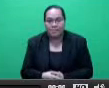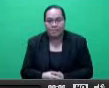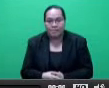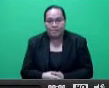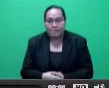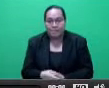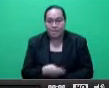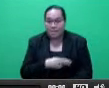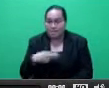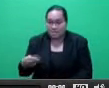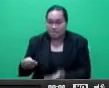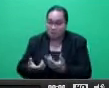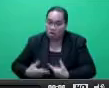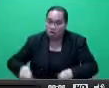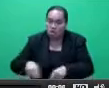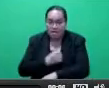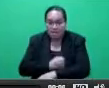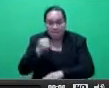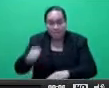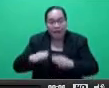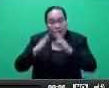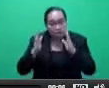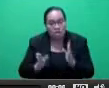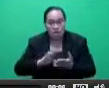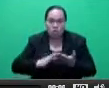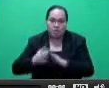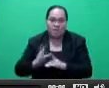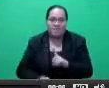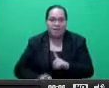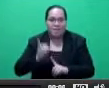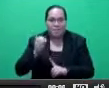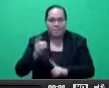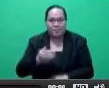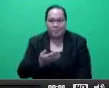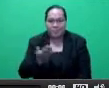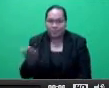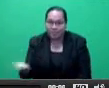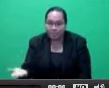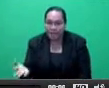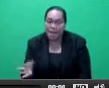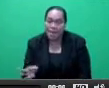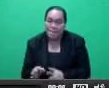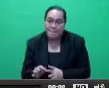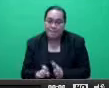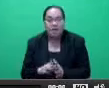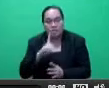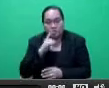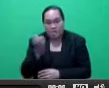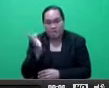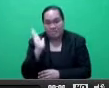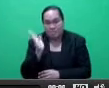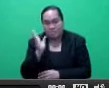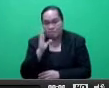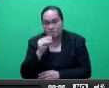for Local Government, Housing and Community Development, the Honourable Premila Kumar, to deliver her statement. You have the